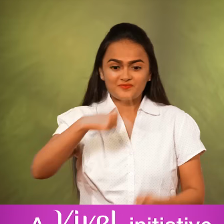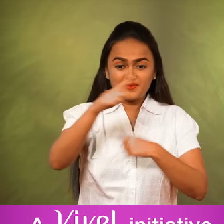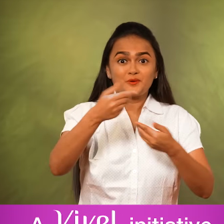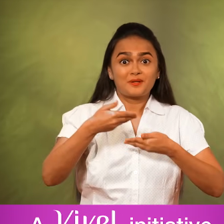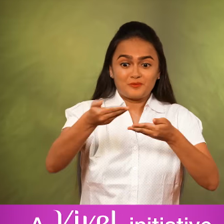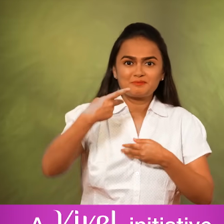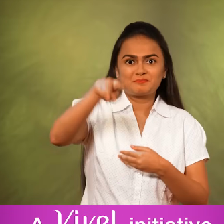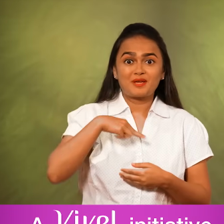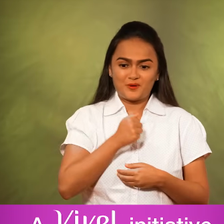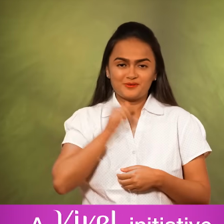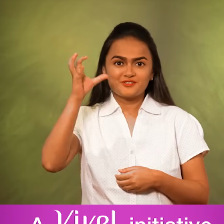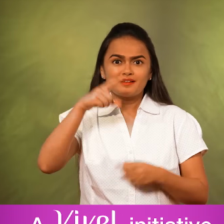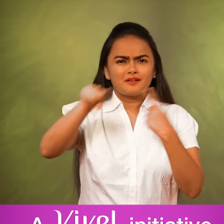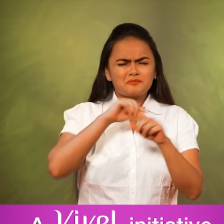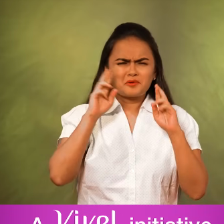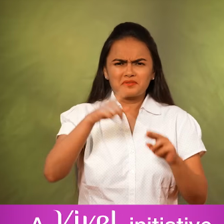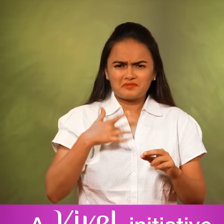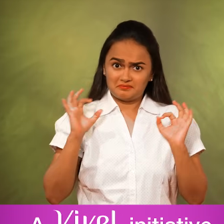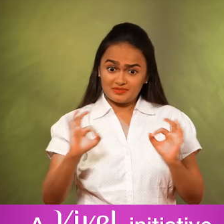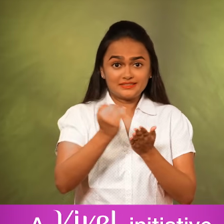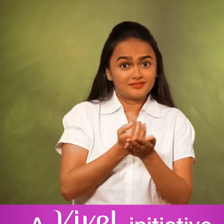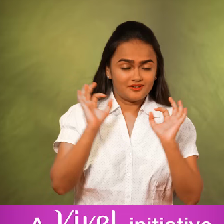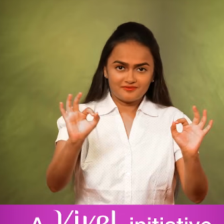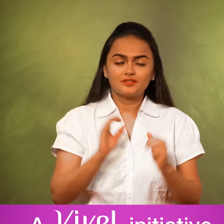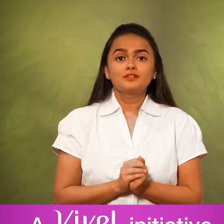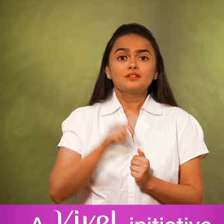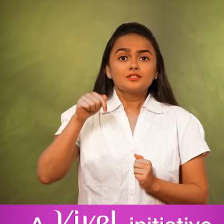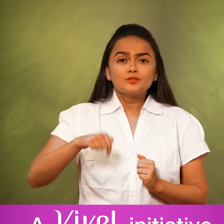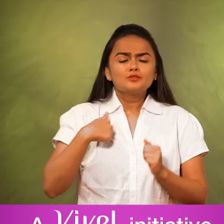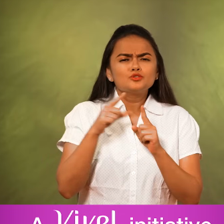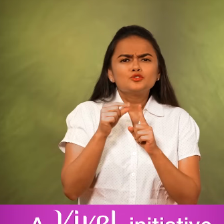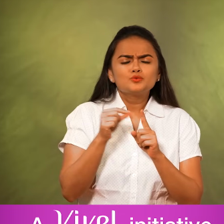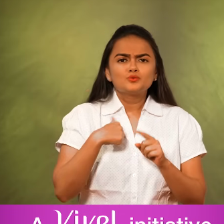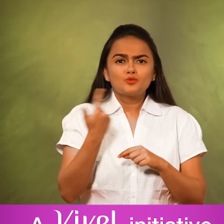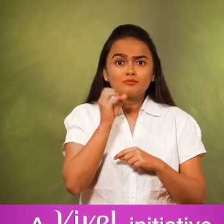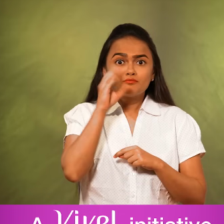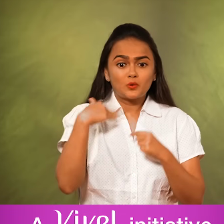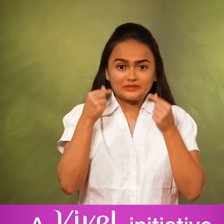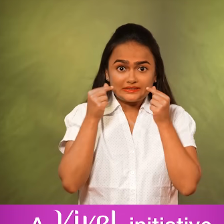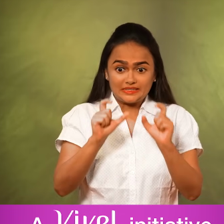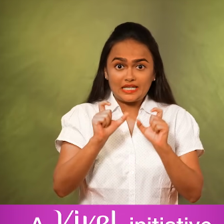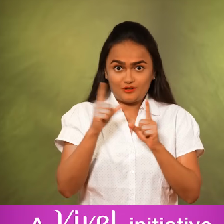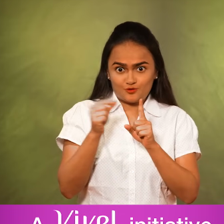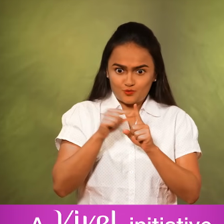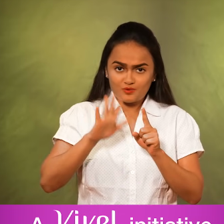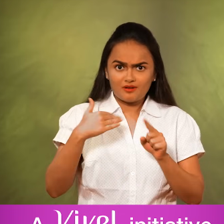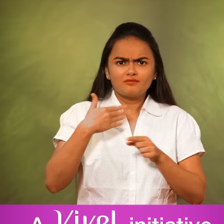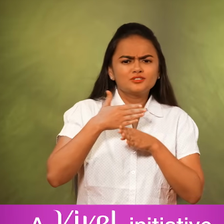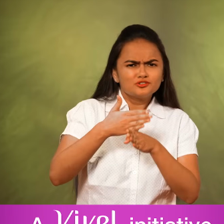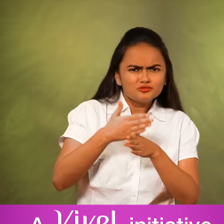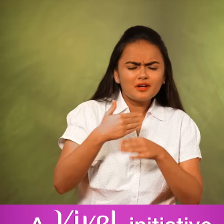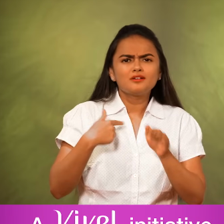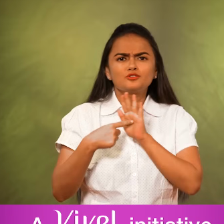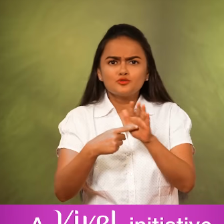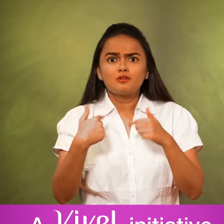Hi everyone, welcome or welcome back to our channel. I hope you all are doing fine and staying safe. Today I will be doing my morning skincare routine with